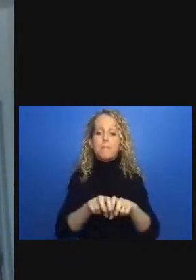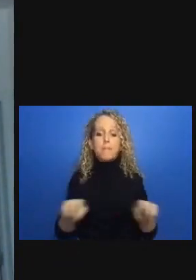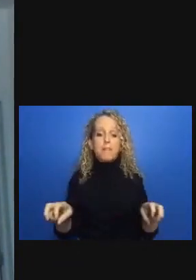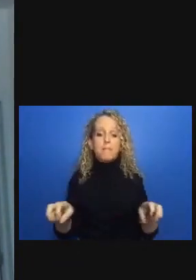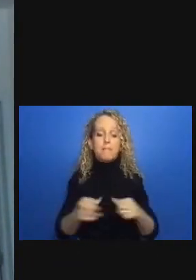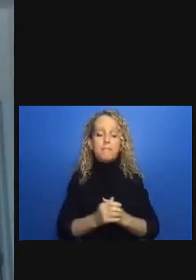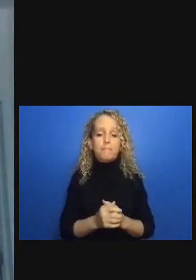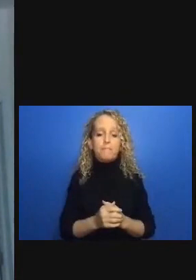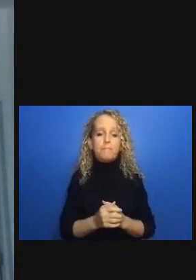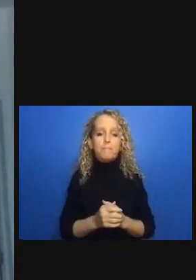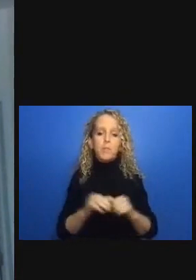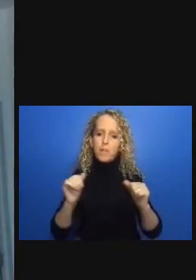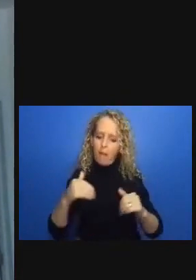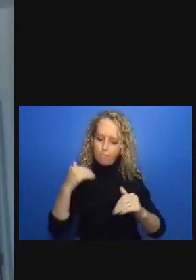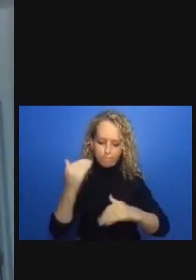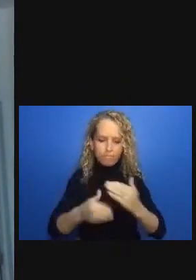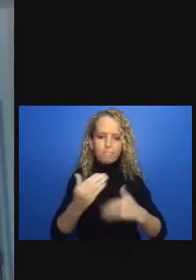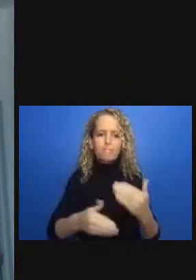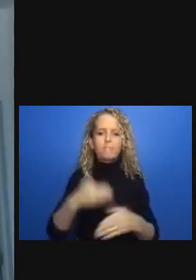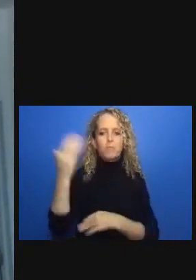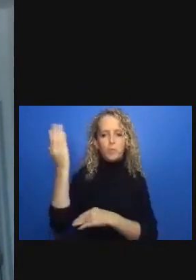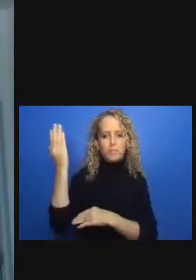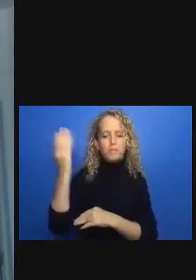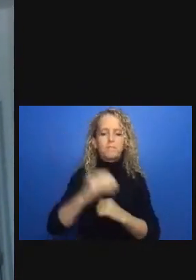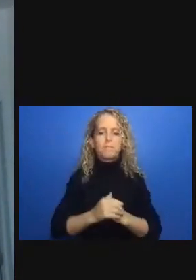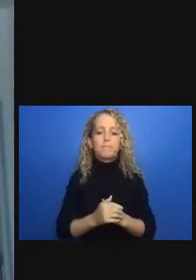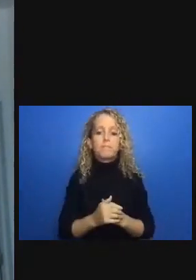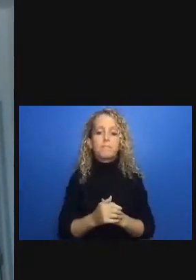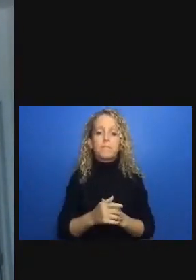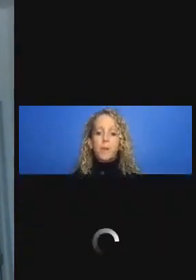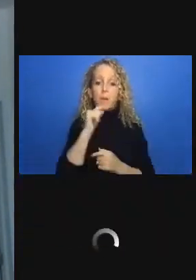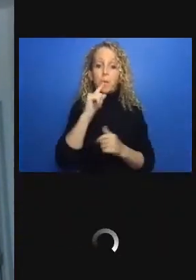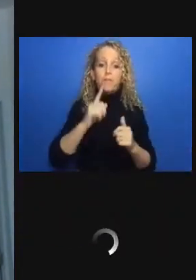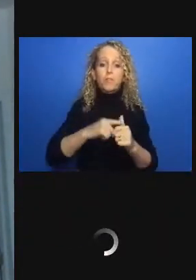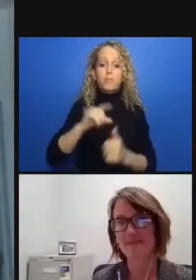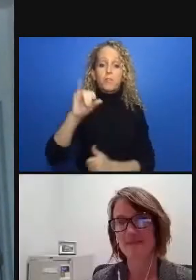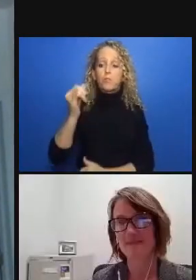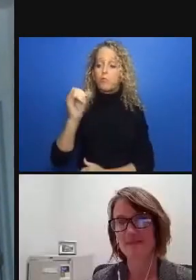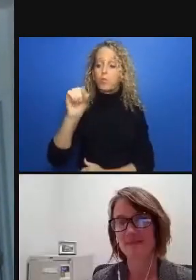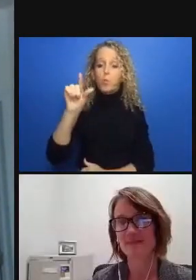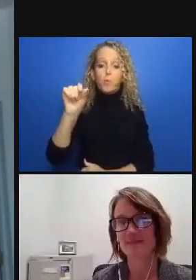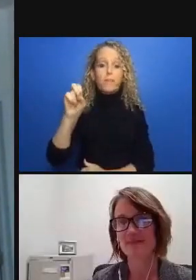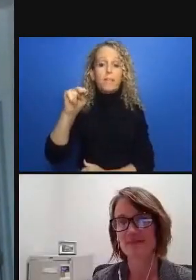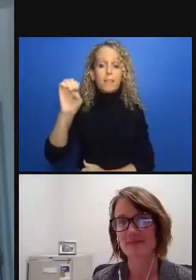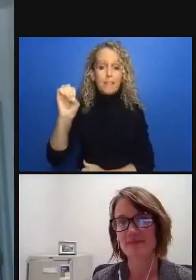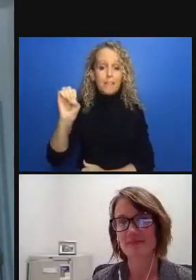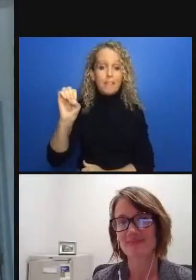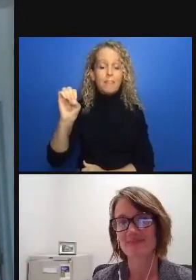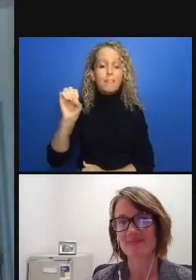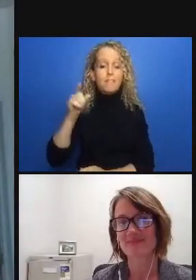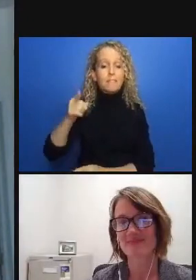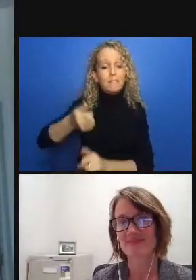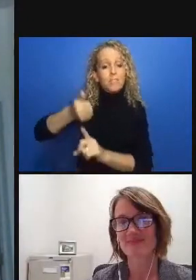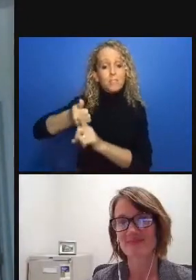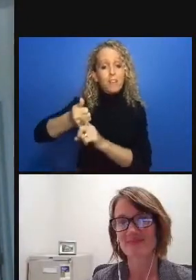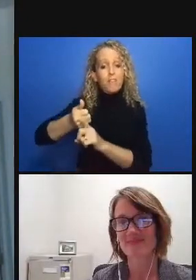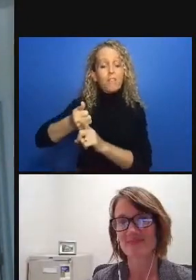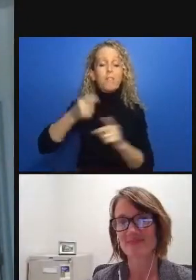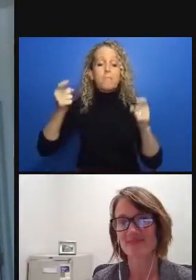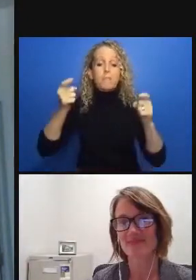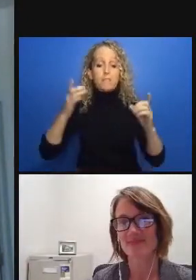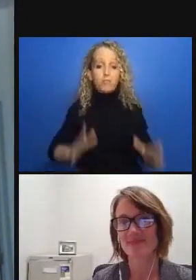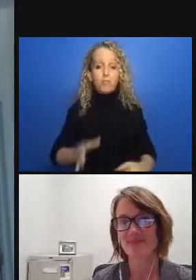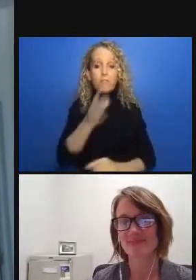the meat of the night. So first, I'm going to turn things over to Jolene McEachran. She is the manager of Agri and